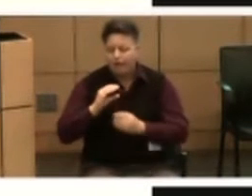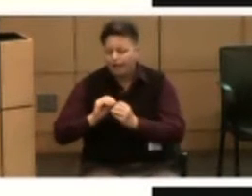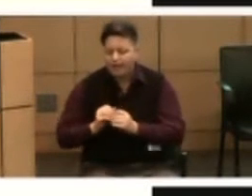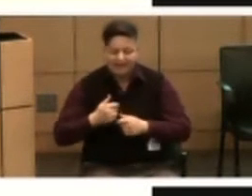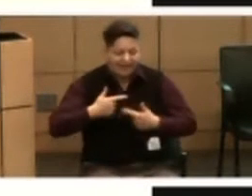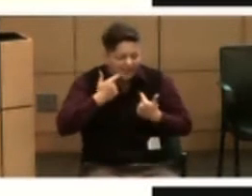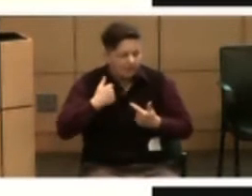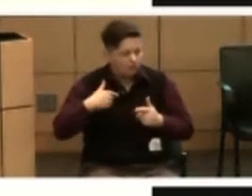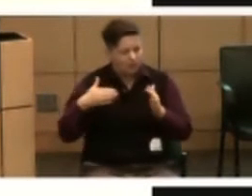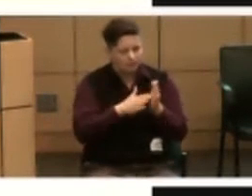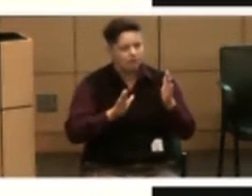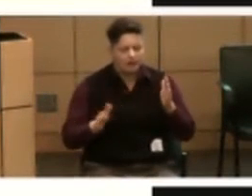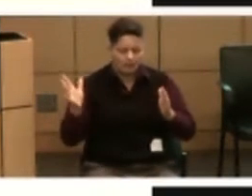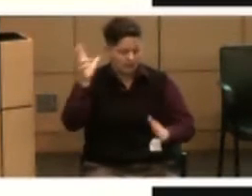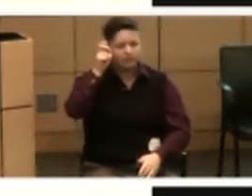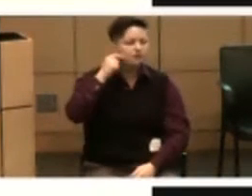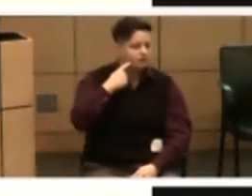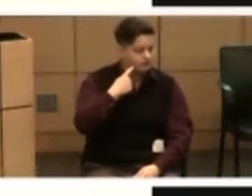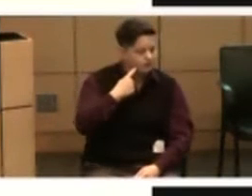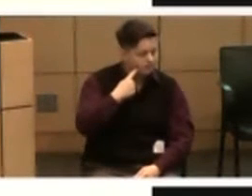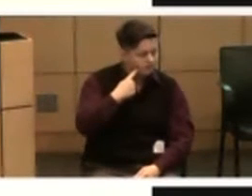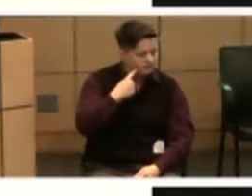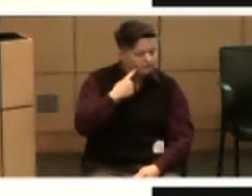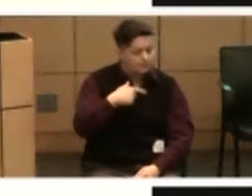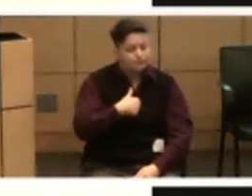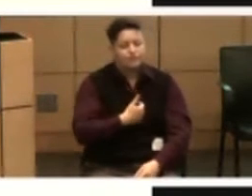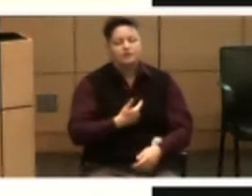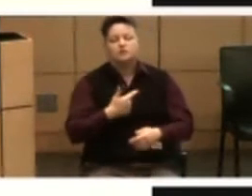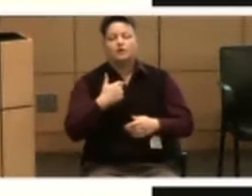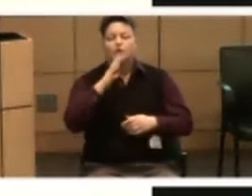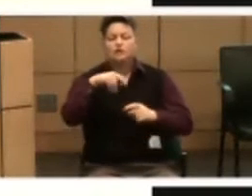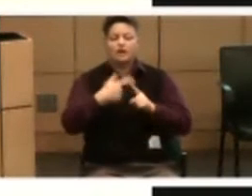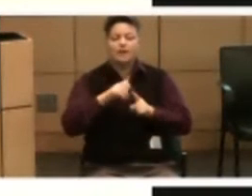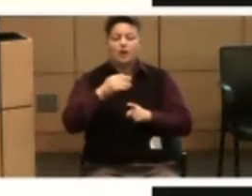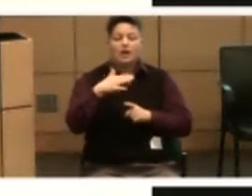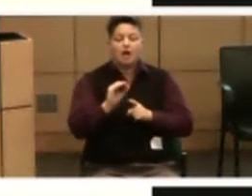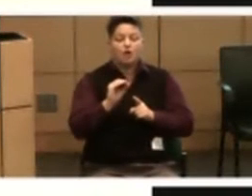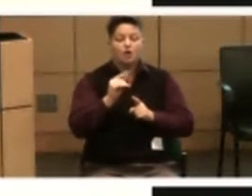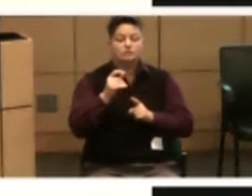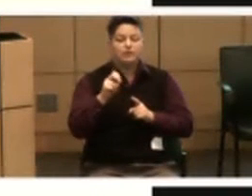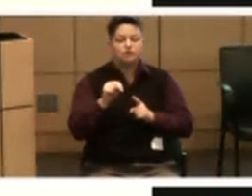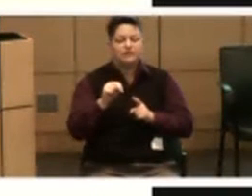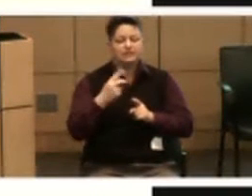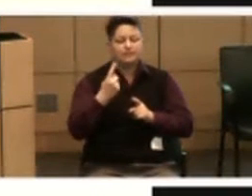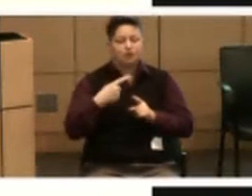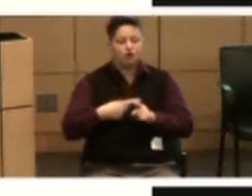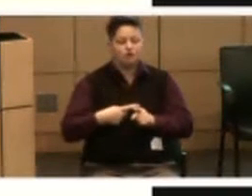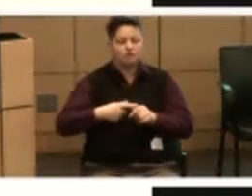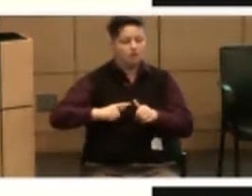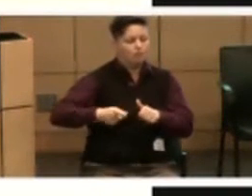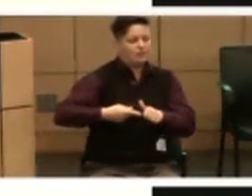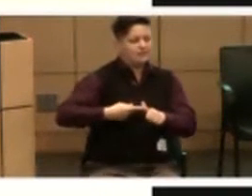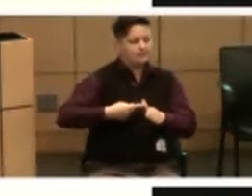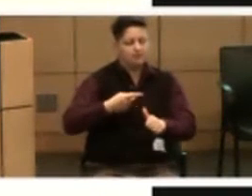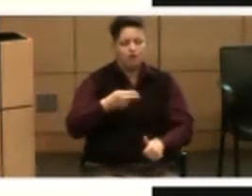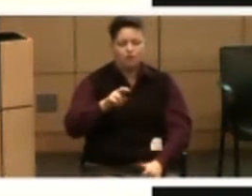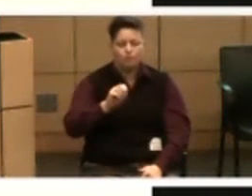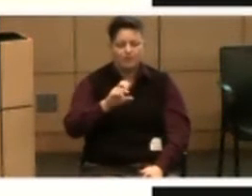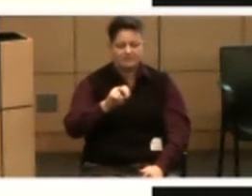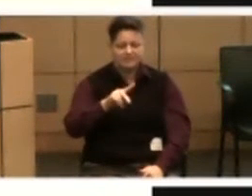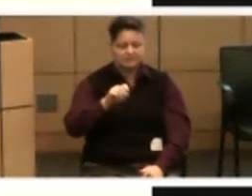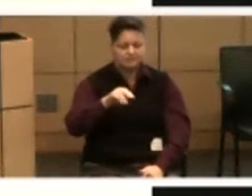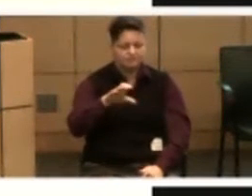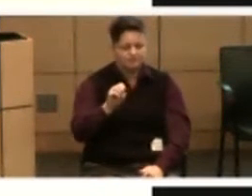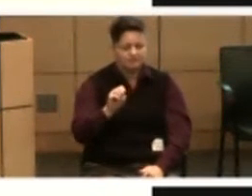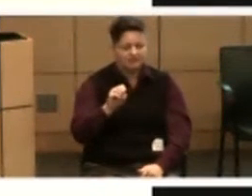So one of the things we typically think of when we think of echo suppression is something called the precedence effect, which is essentially echo suppression. And